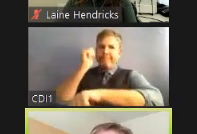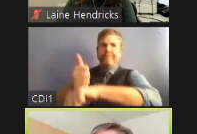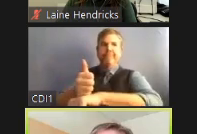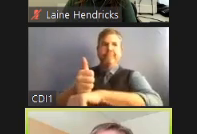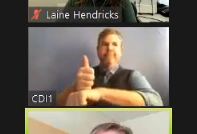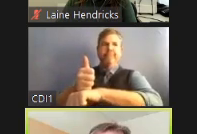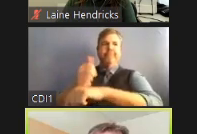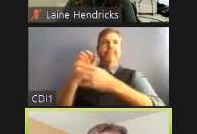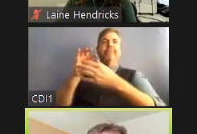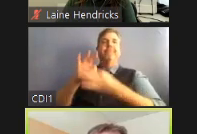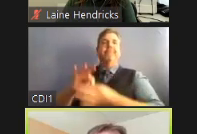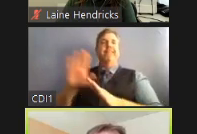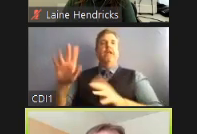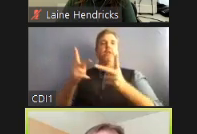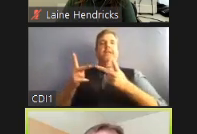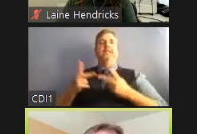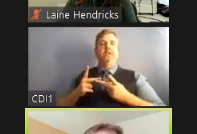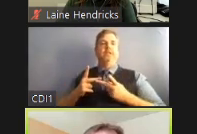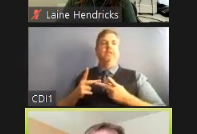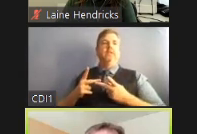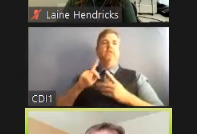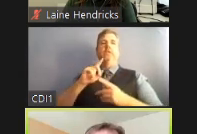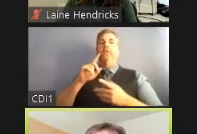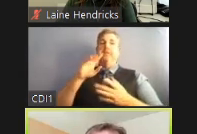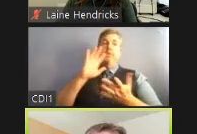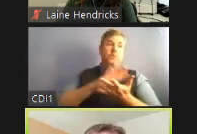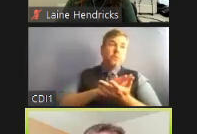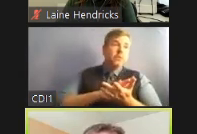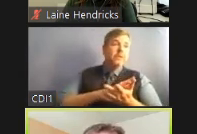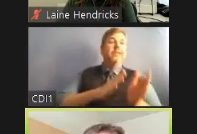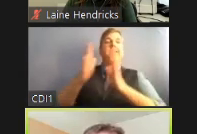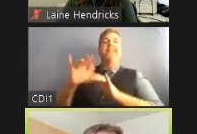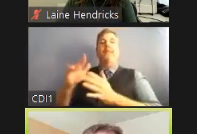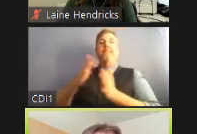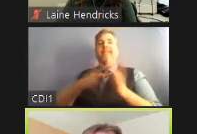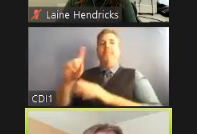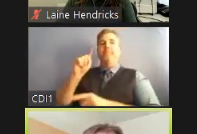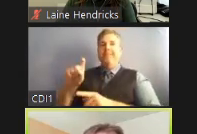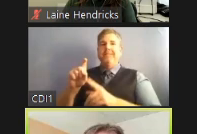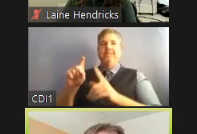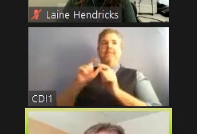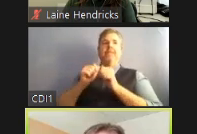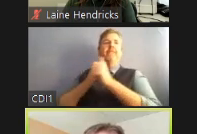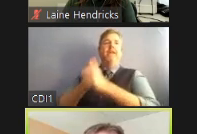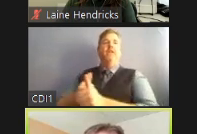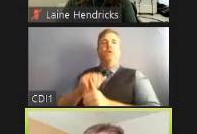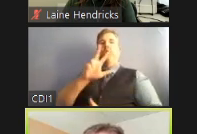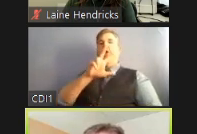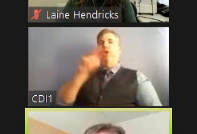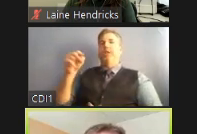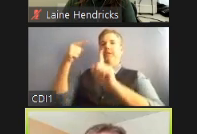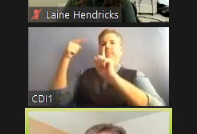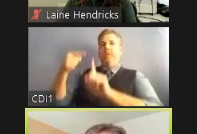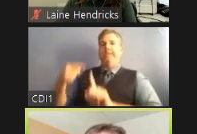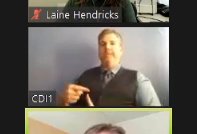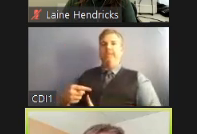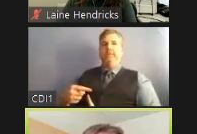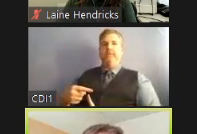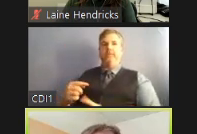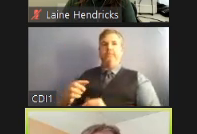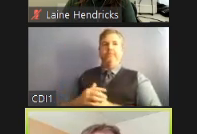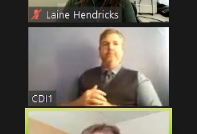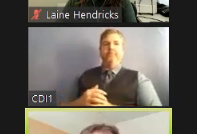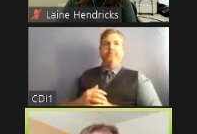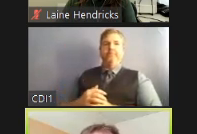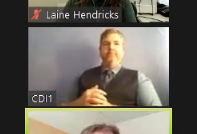case follows those 30 points of the recommendations that we came up with for safe reopening. And that will be